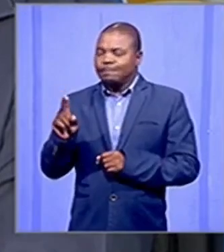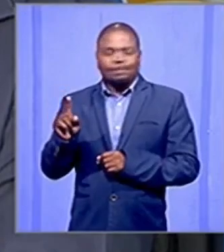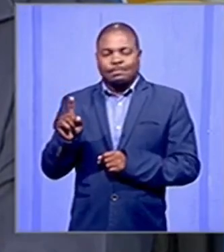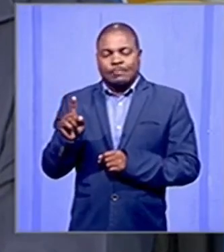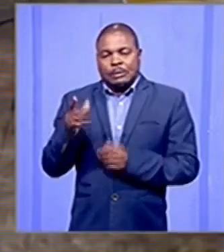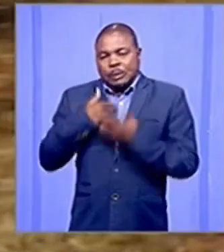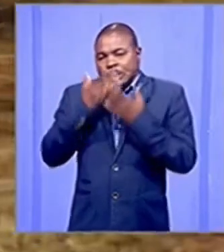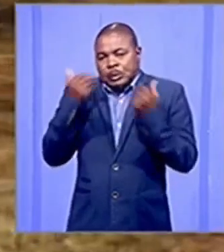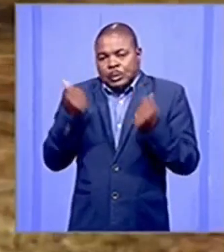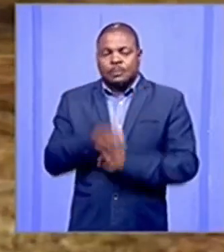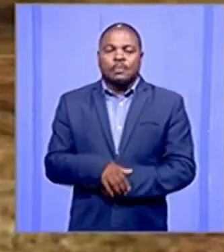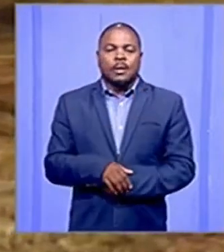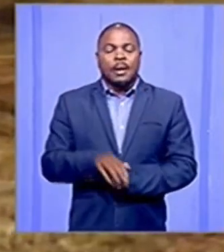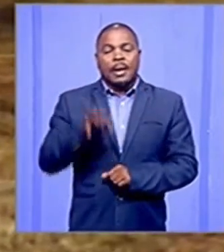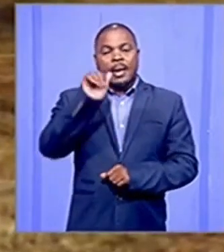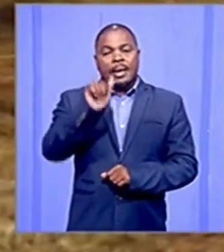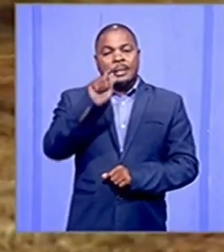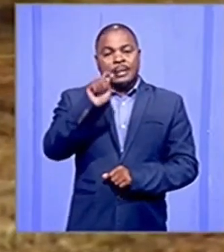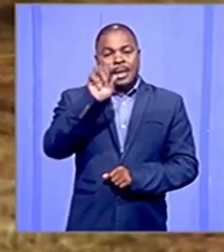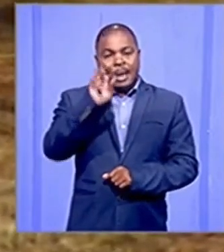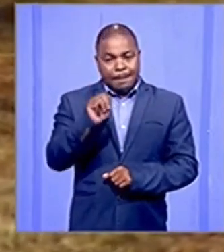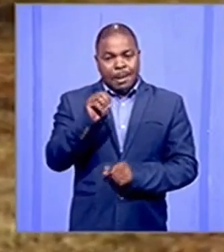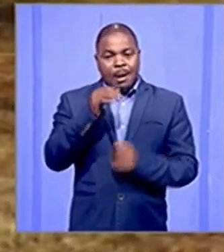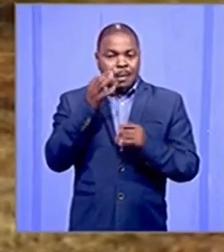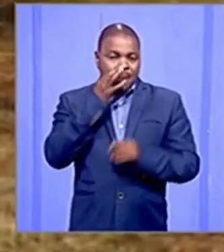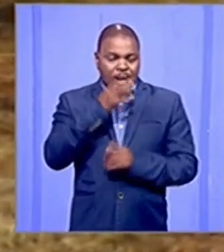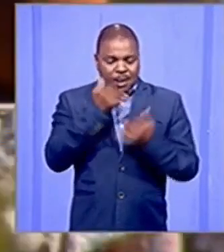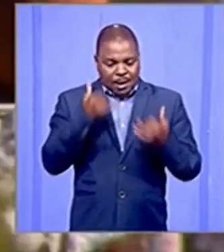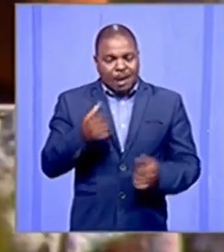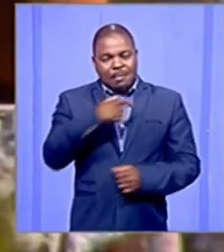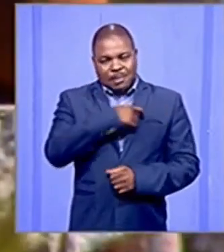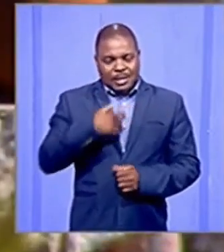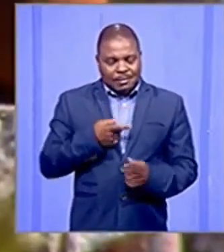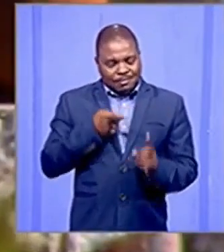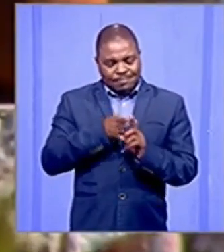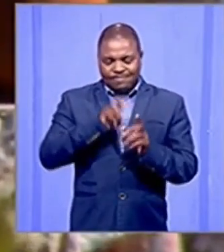Empa mokga wa ATM o re ena ke nako ya hore mopresidente a itokolle.